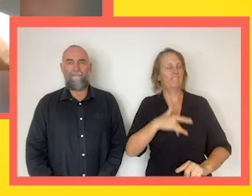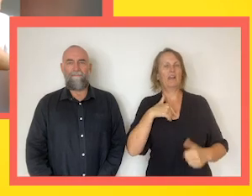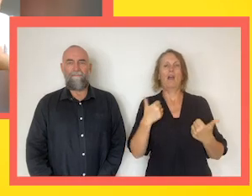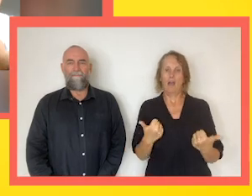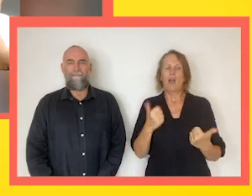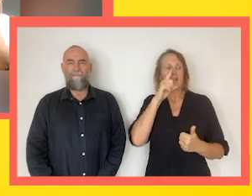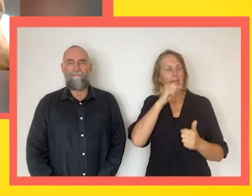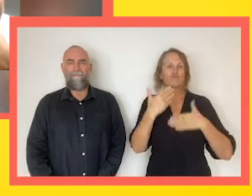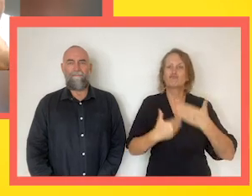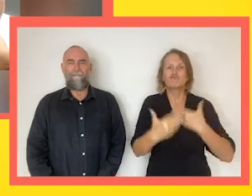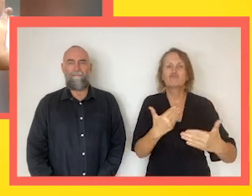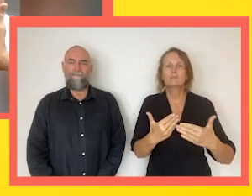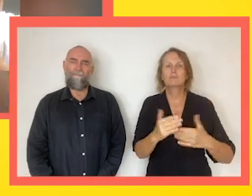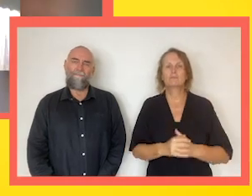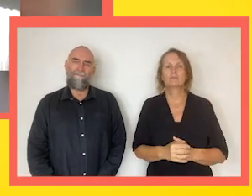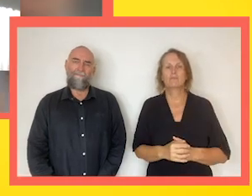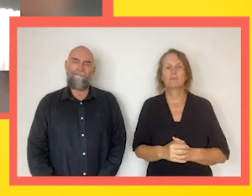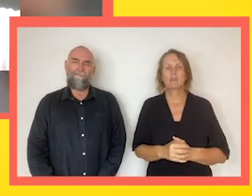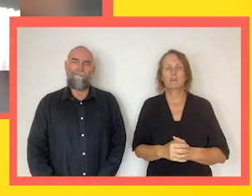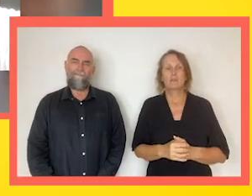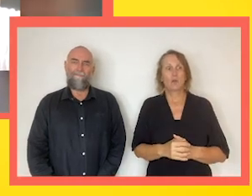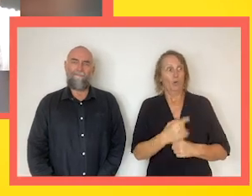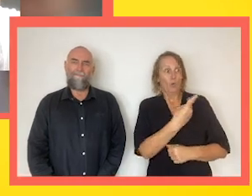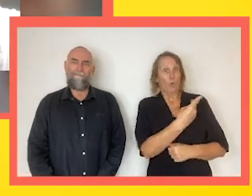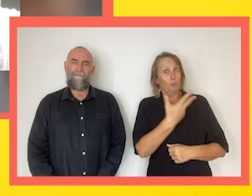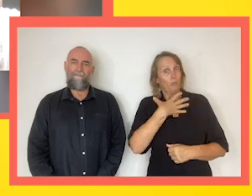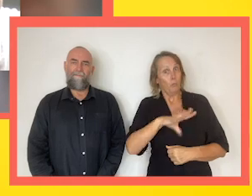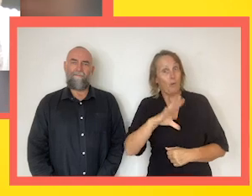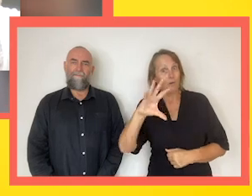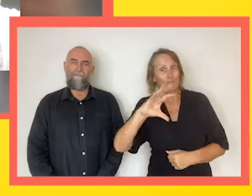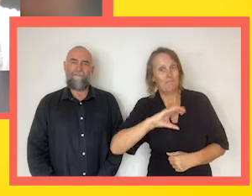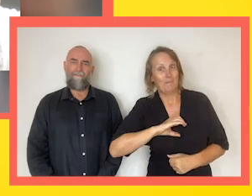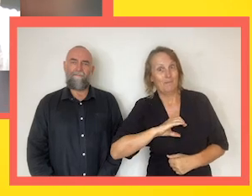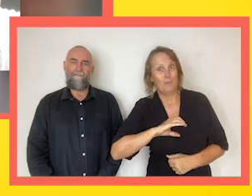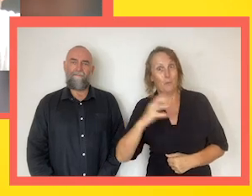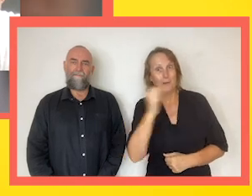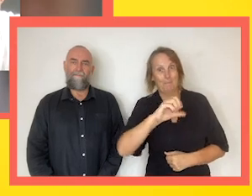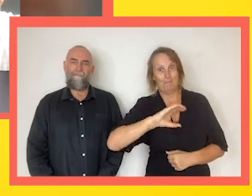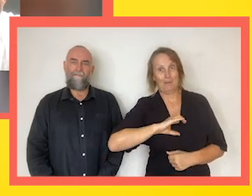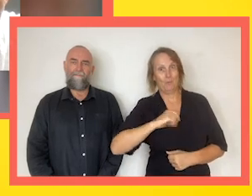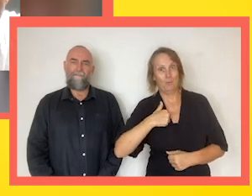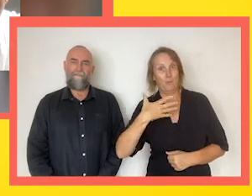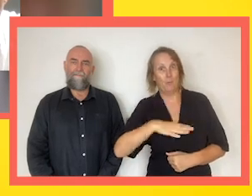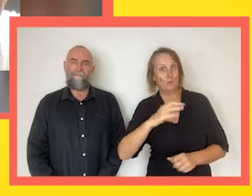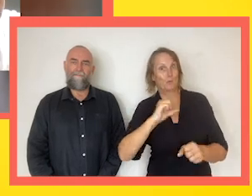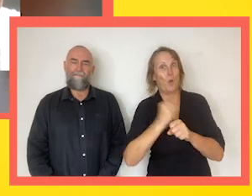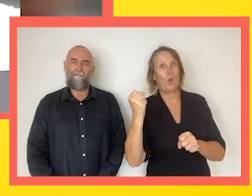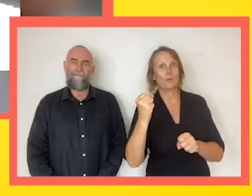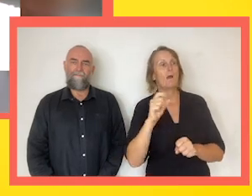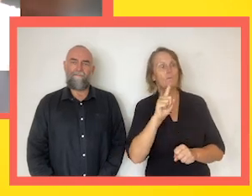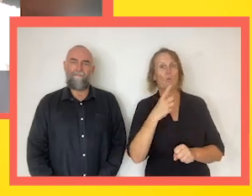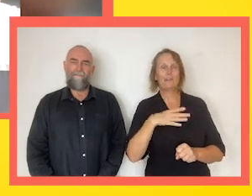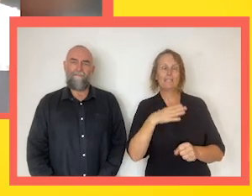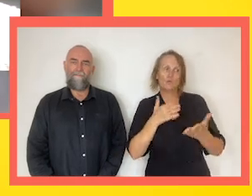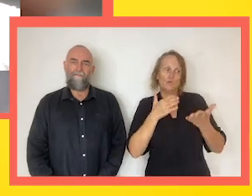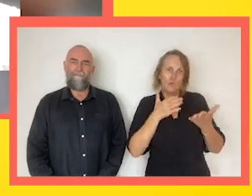environment where there's nothing like we want that result really bad, but we want to allow each other to be